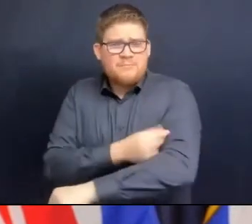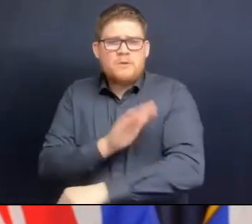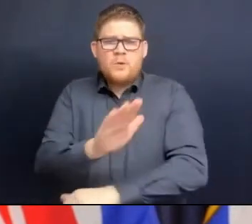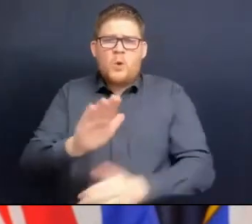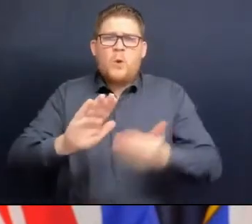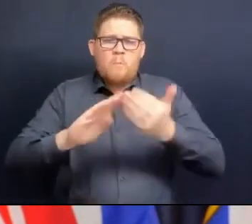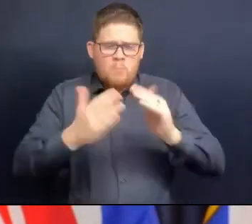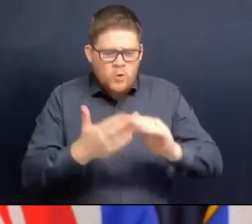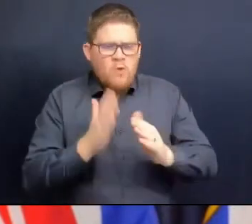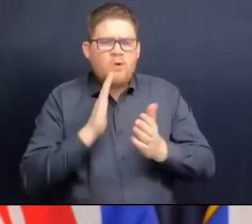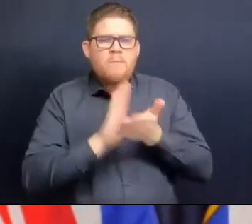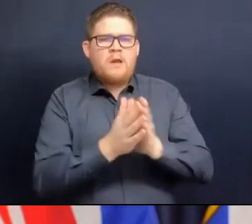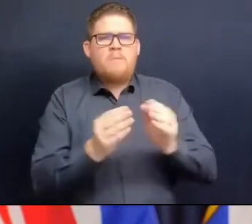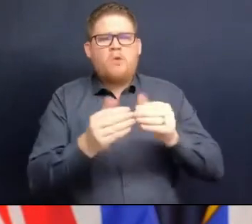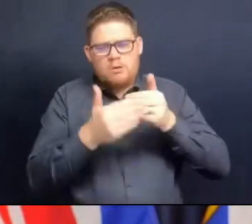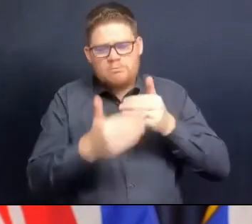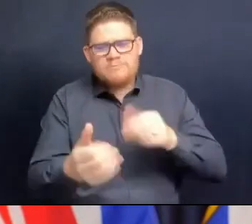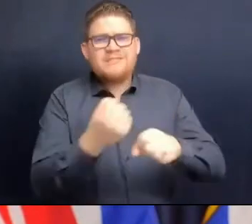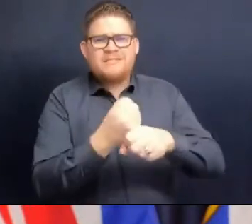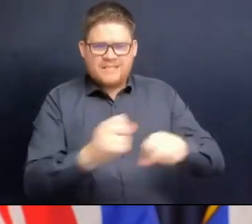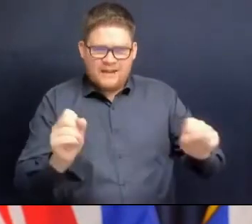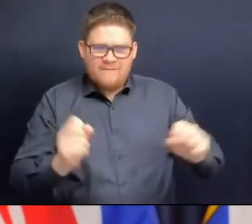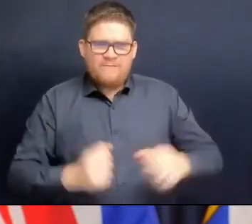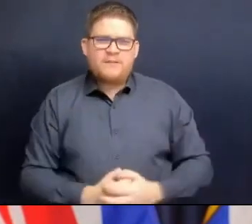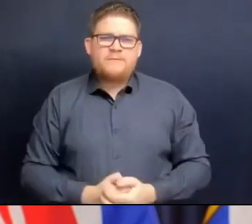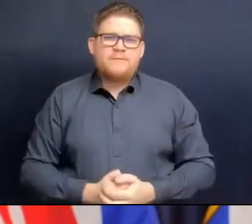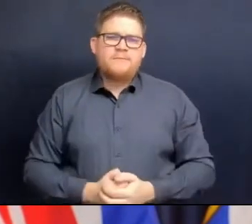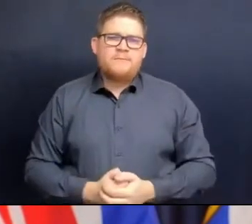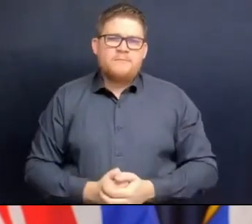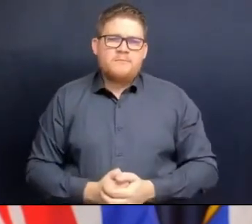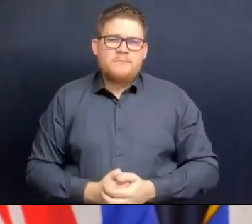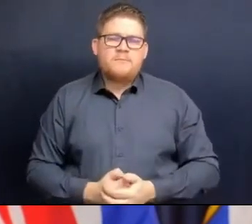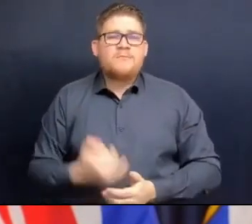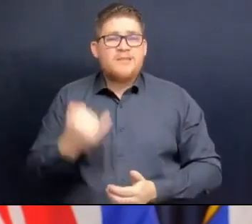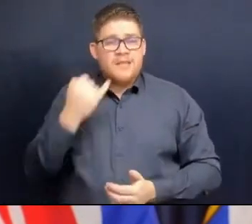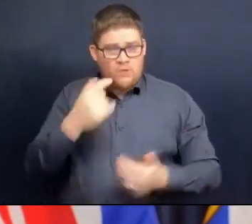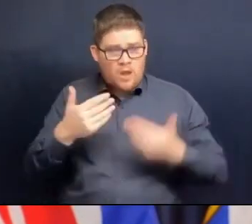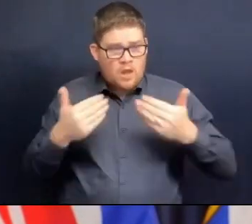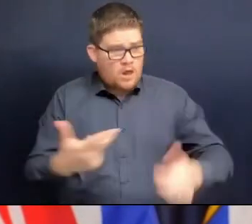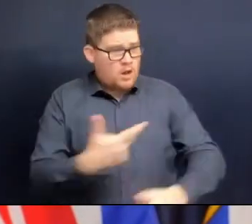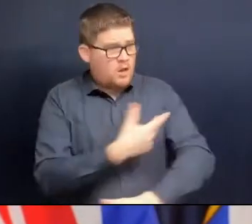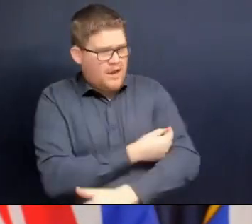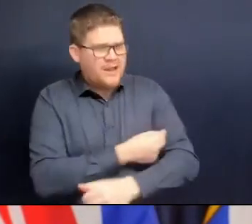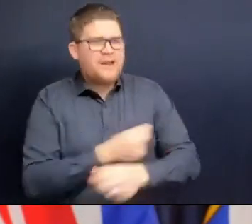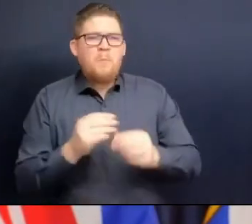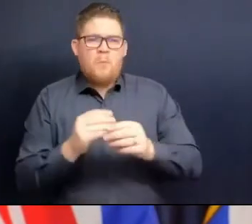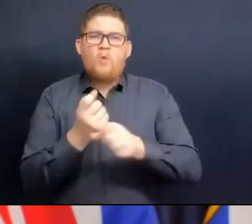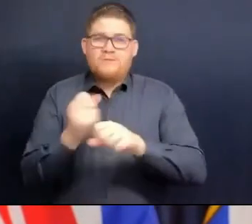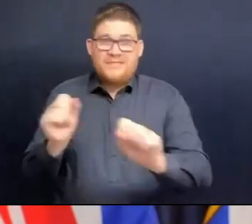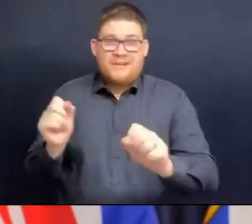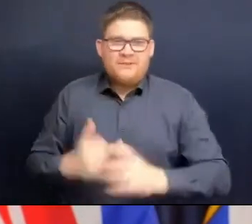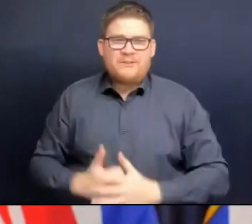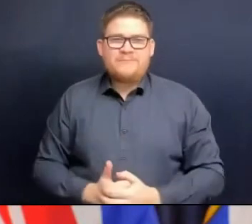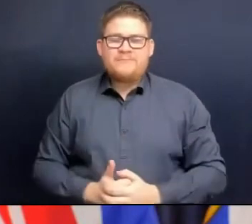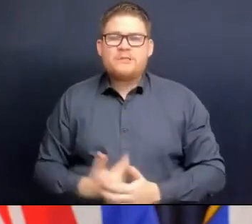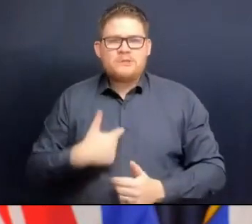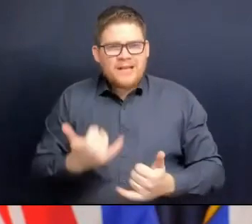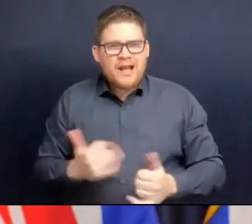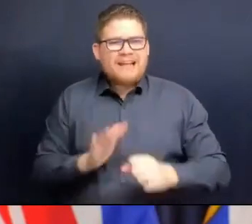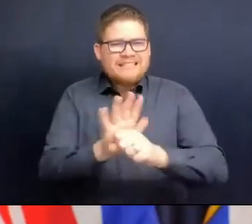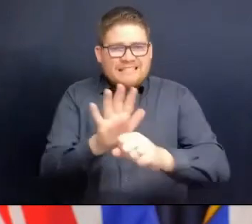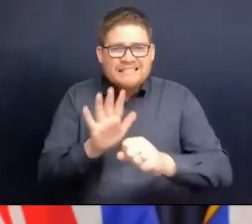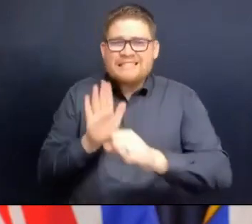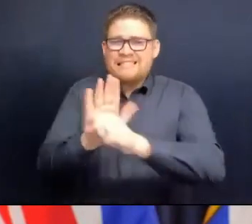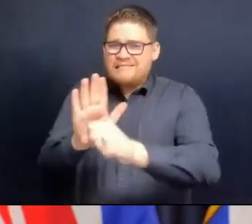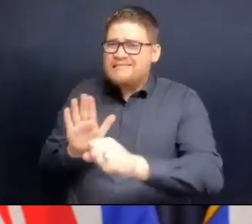makes you safer, your community safer, everyone safer, and to get your booster doses. And we're going to continue to promote that with